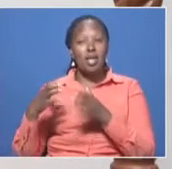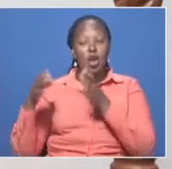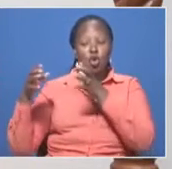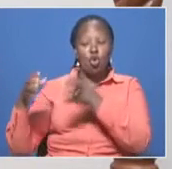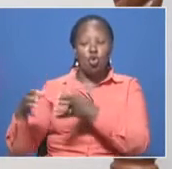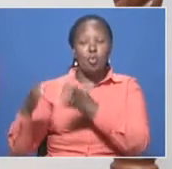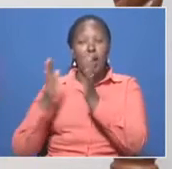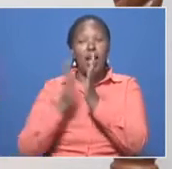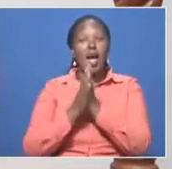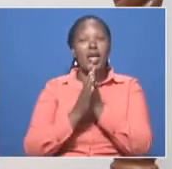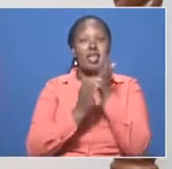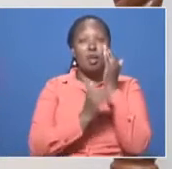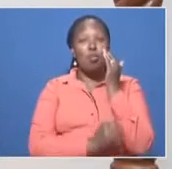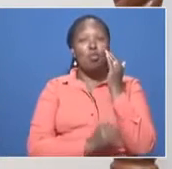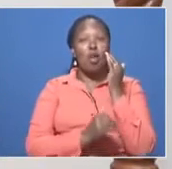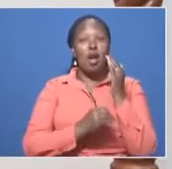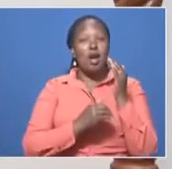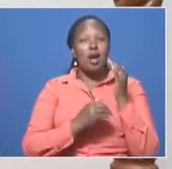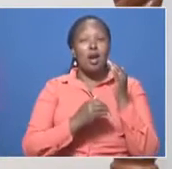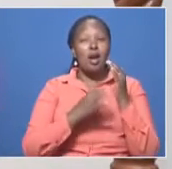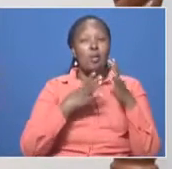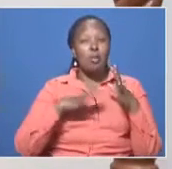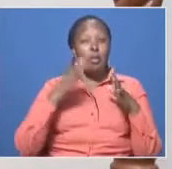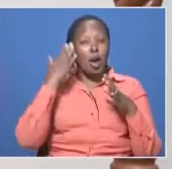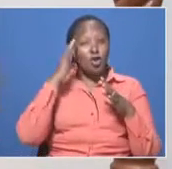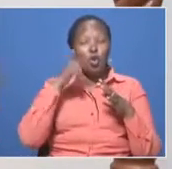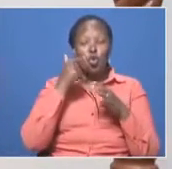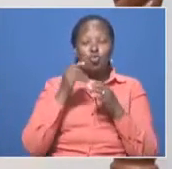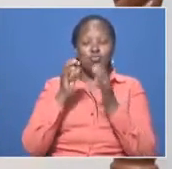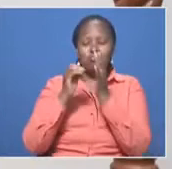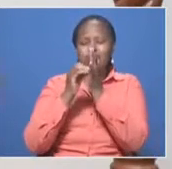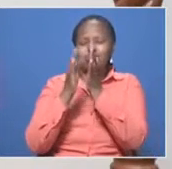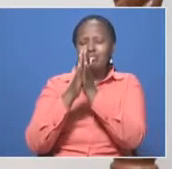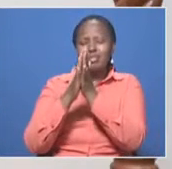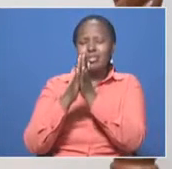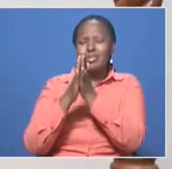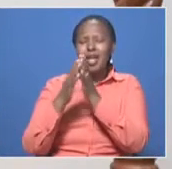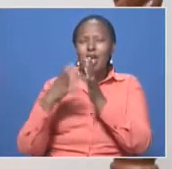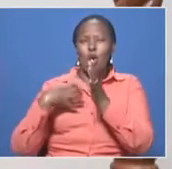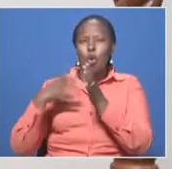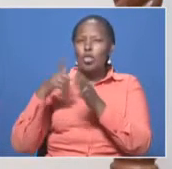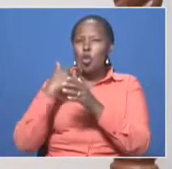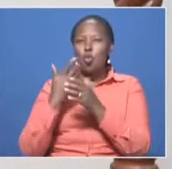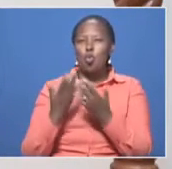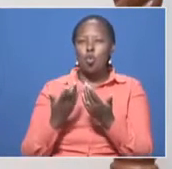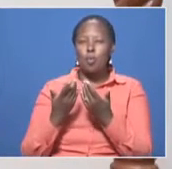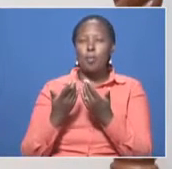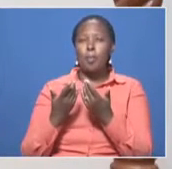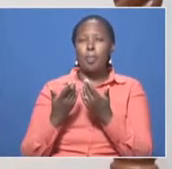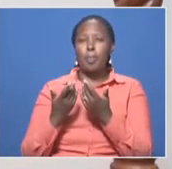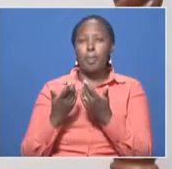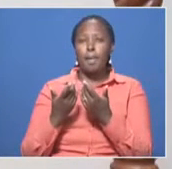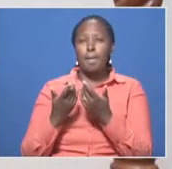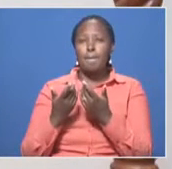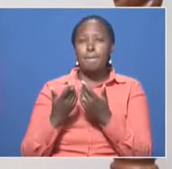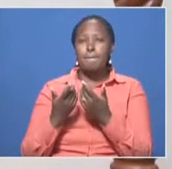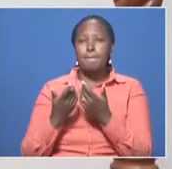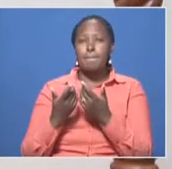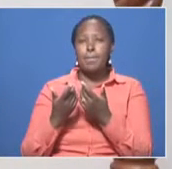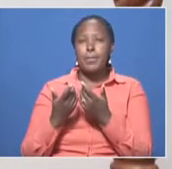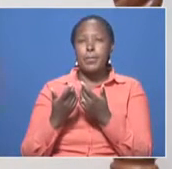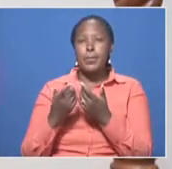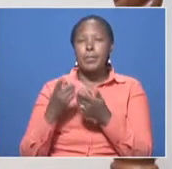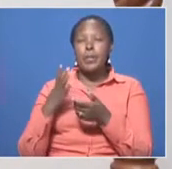think I don't need to tell you who's being labeled Dynasty. Of course, those who